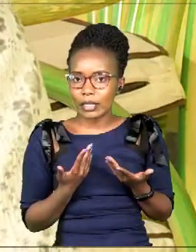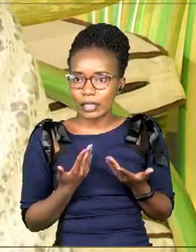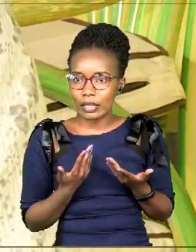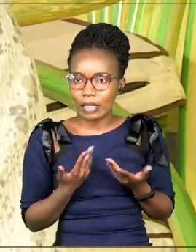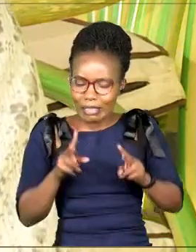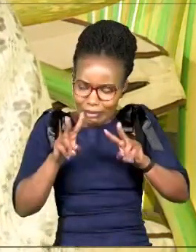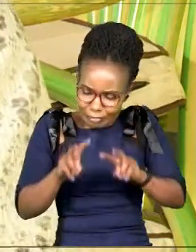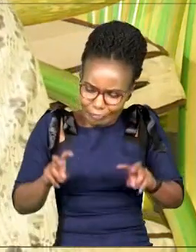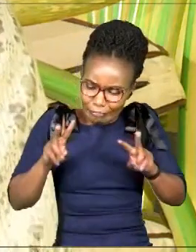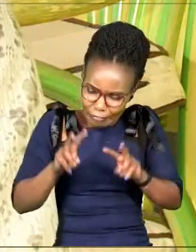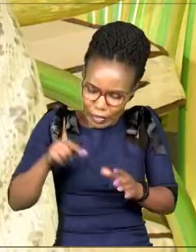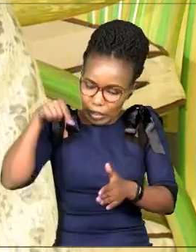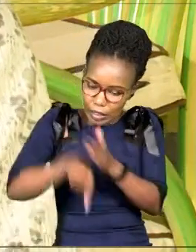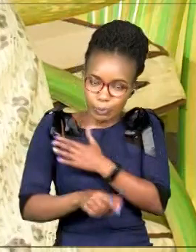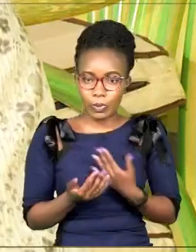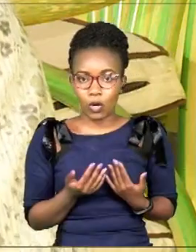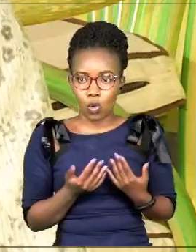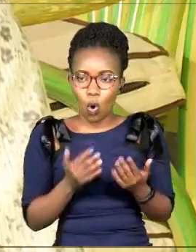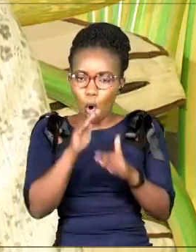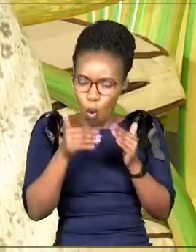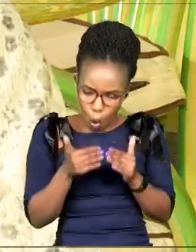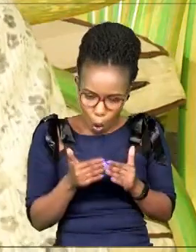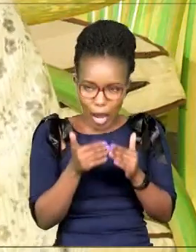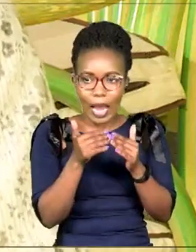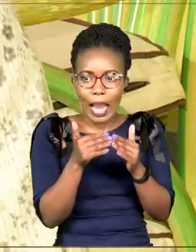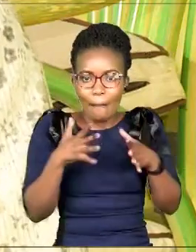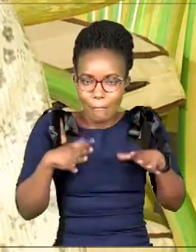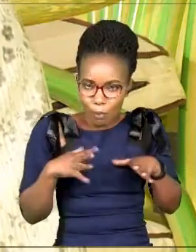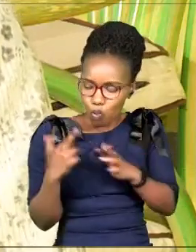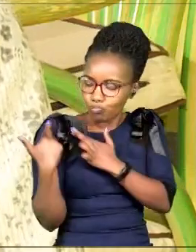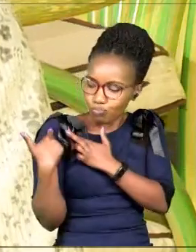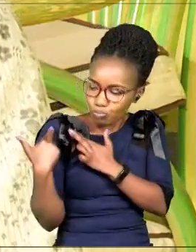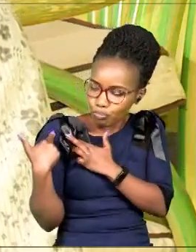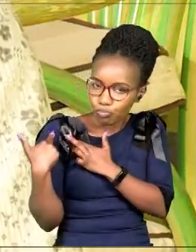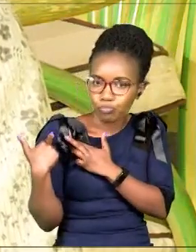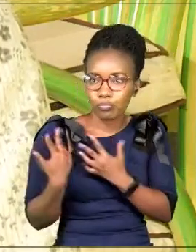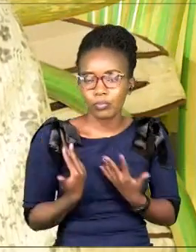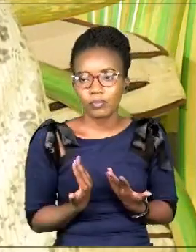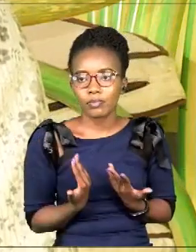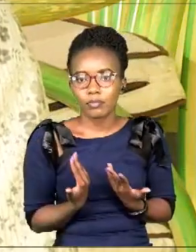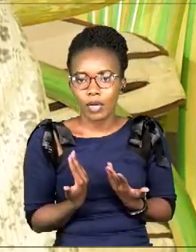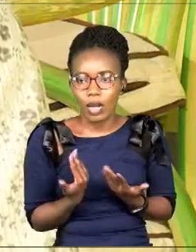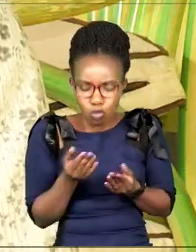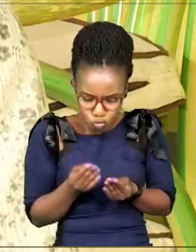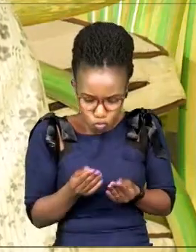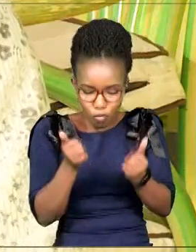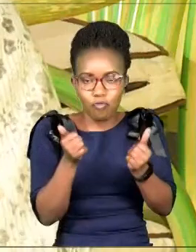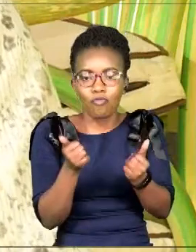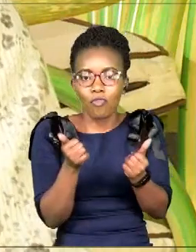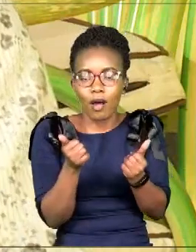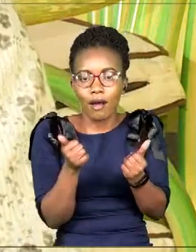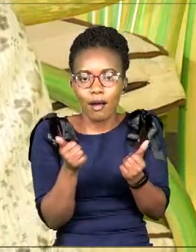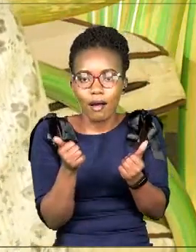risk analysis, and make sure that all the gaps that have been identified from there are covered.